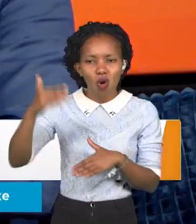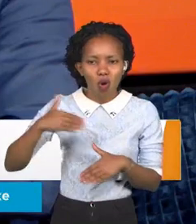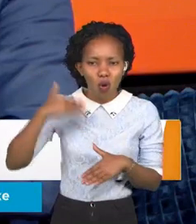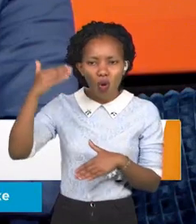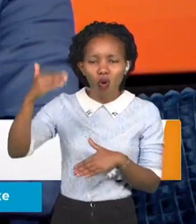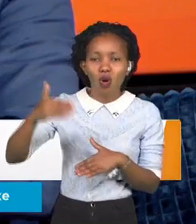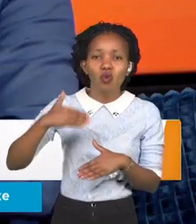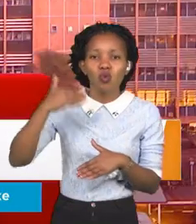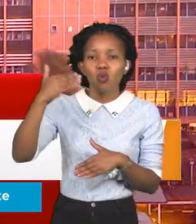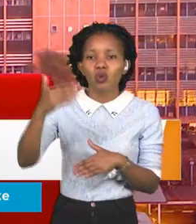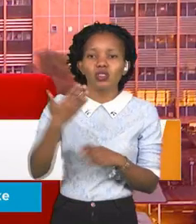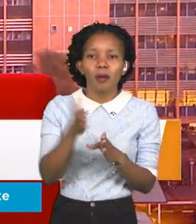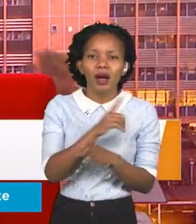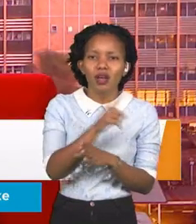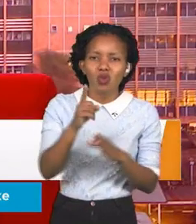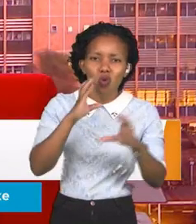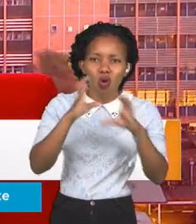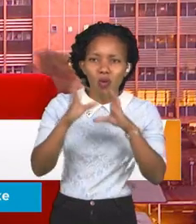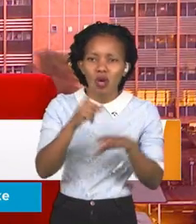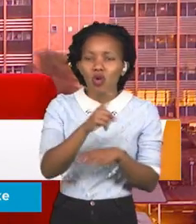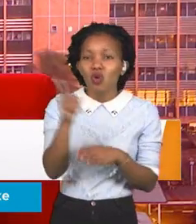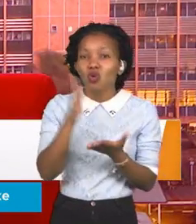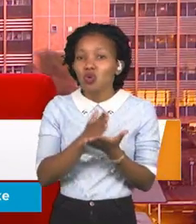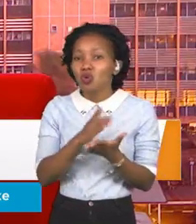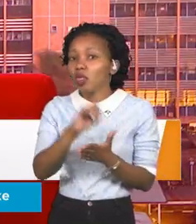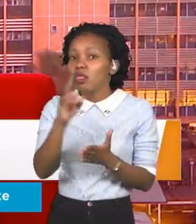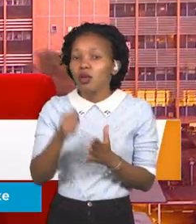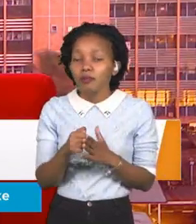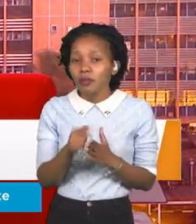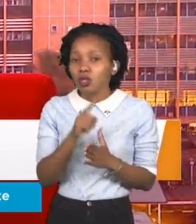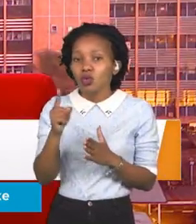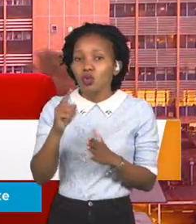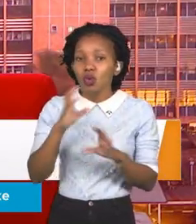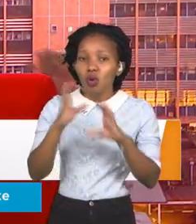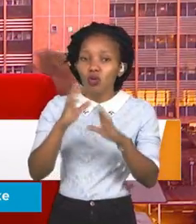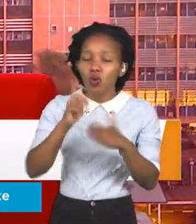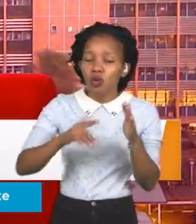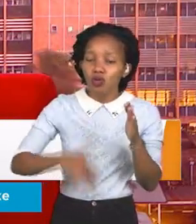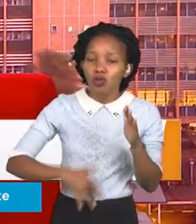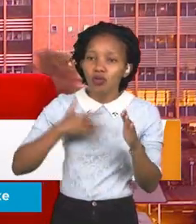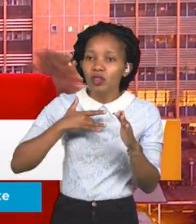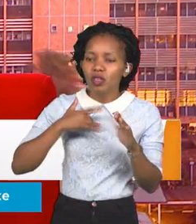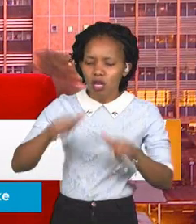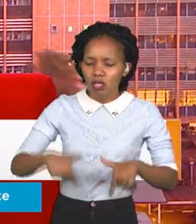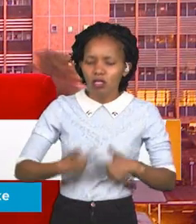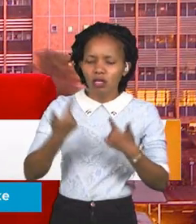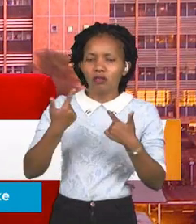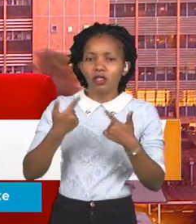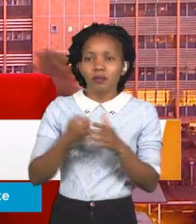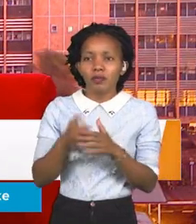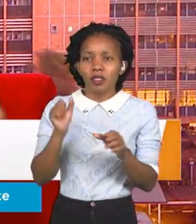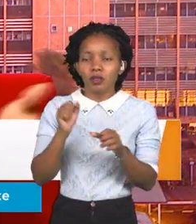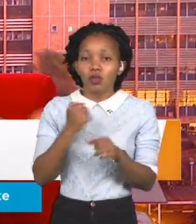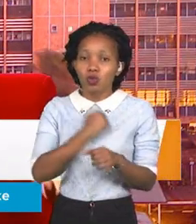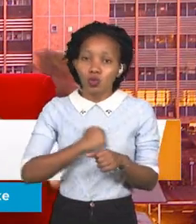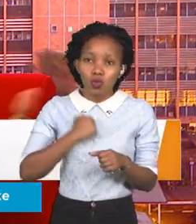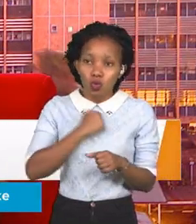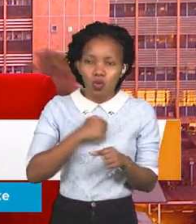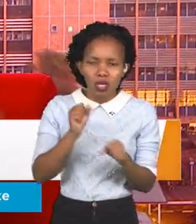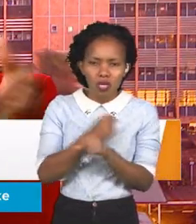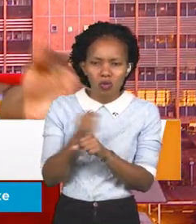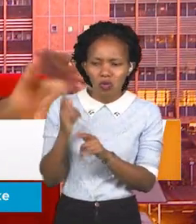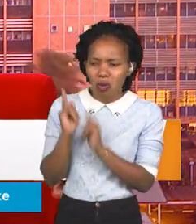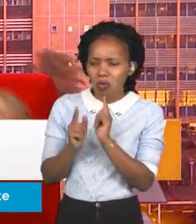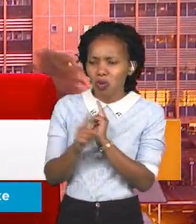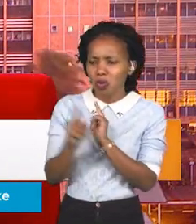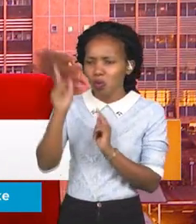falls back to, are you communicating your truth? Are you communicating what you're feeling? Yeah. As myself, I'm sorry. I cannot date you